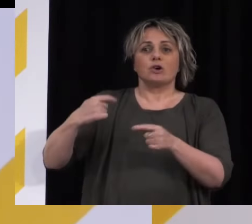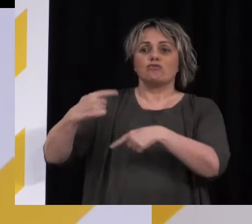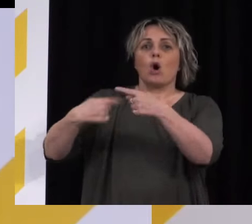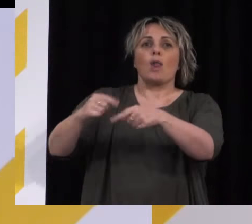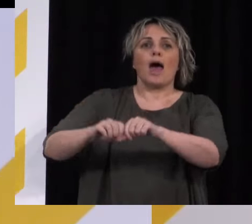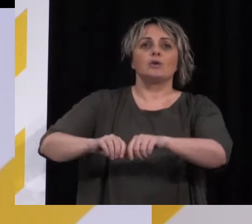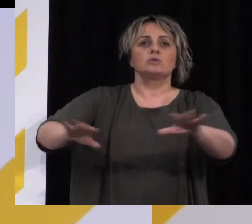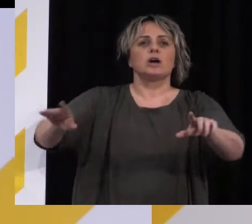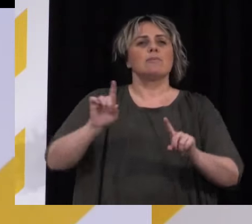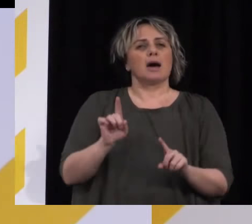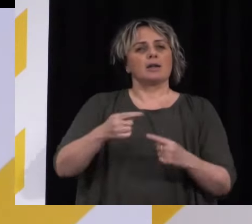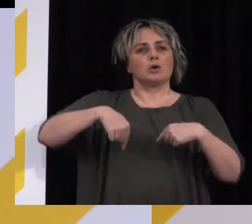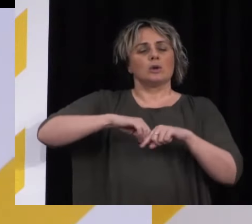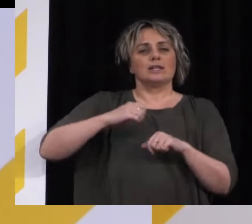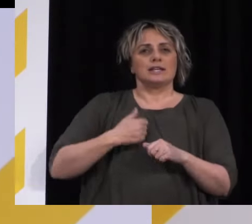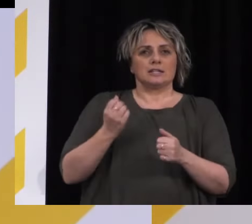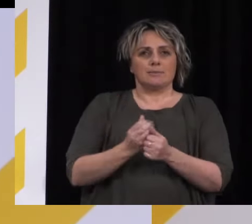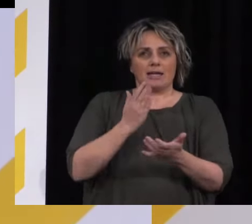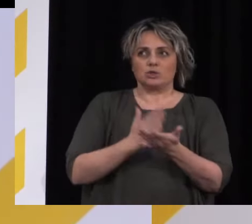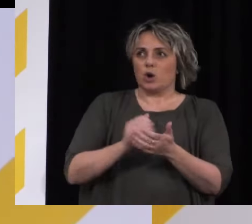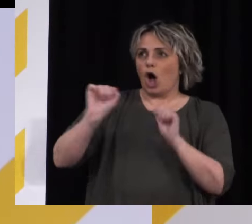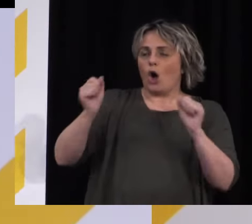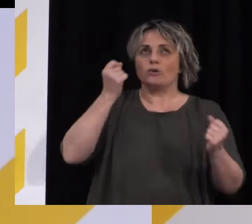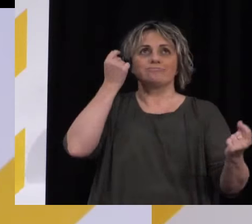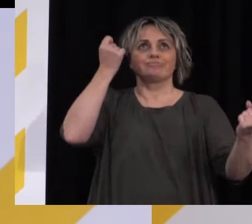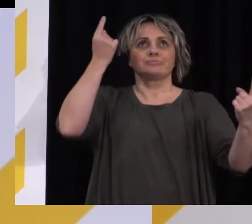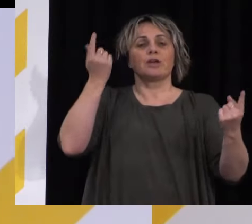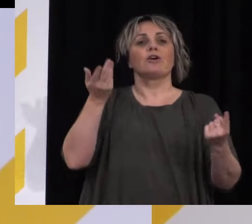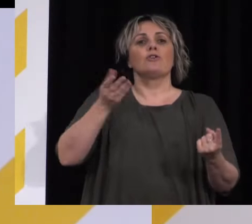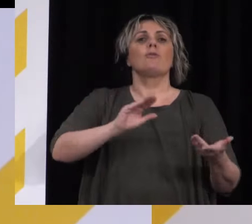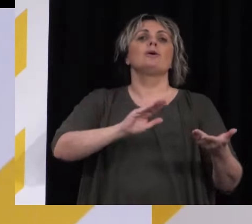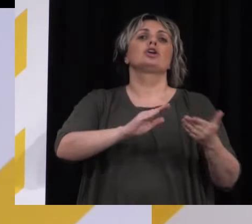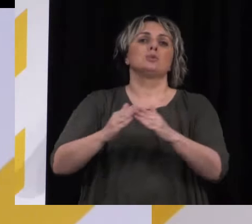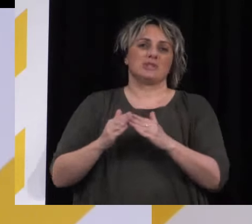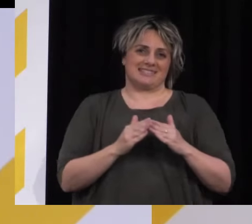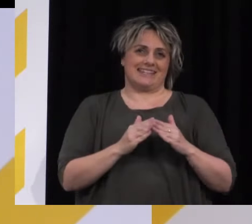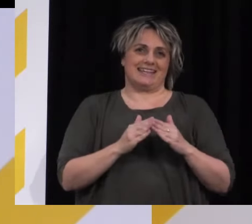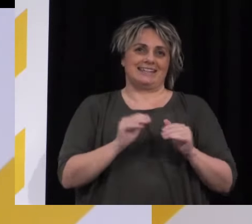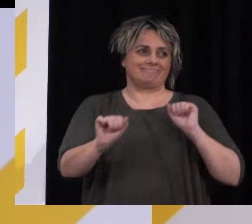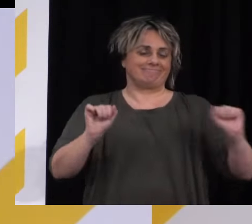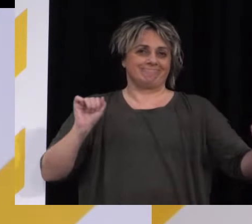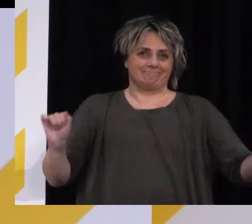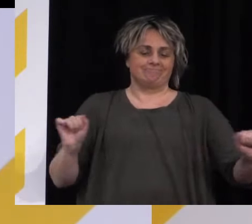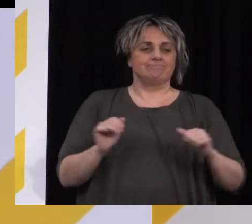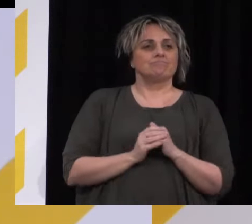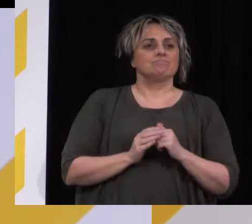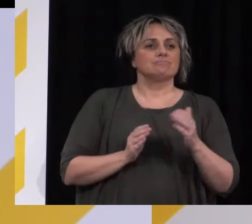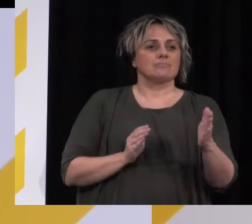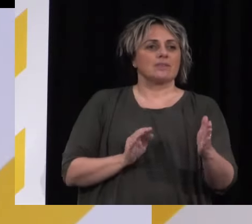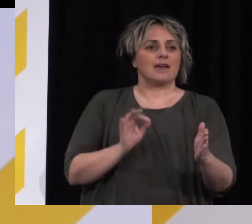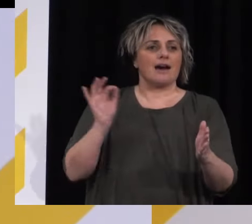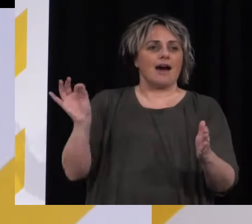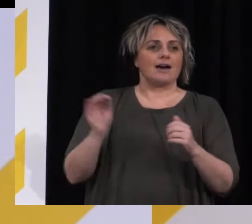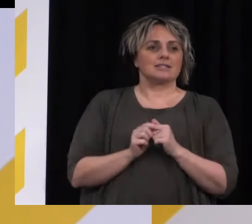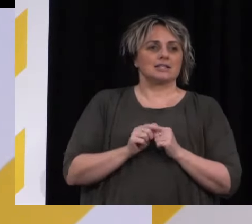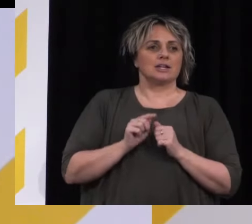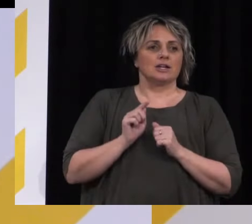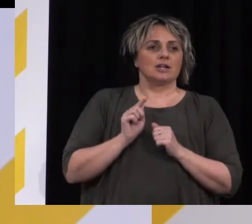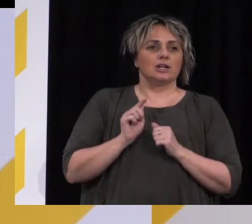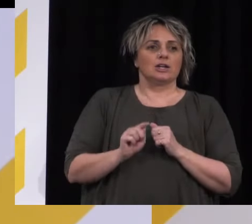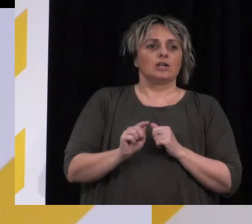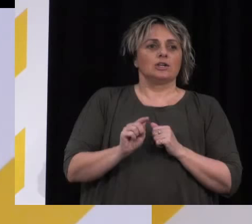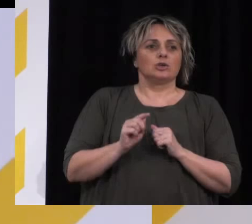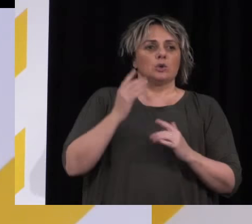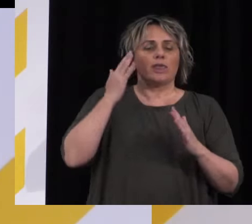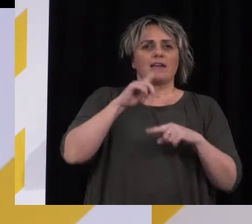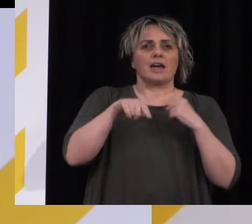allow innovation to come from within the community, because that's where we're seeing some really great stuff. Can I also ask, you've obviously got following a different path to Australia